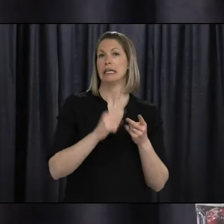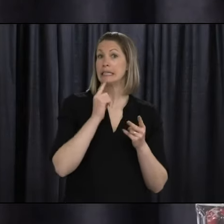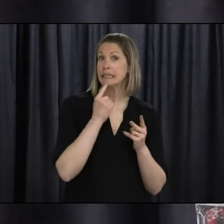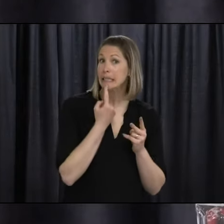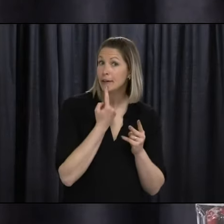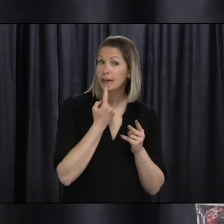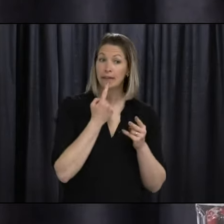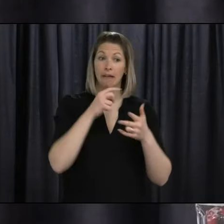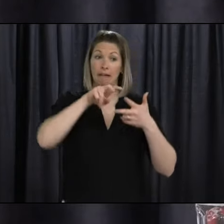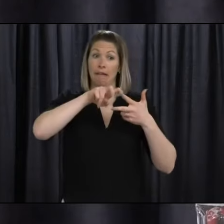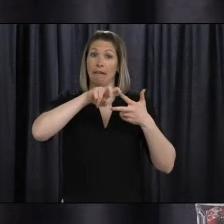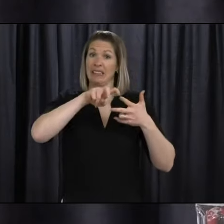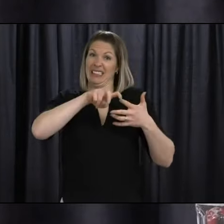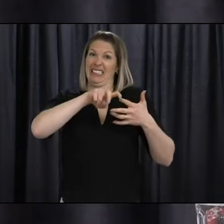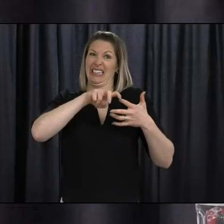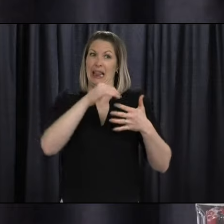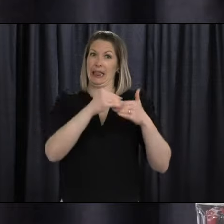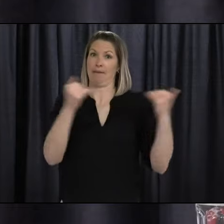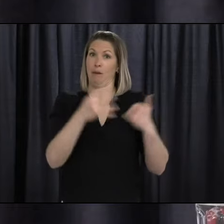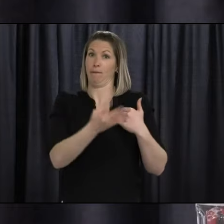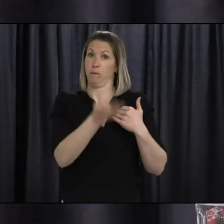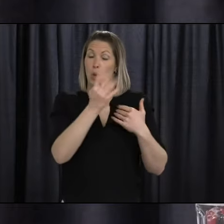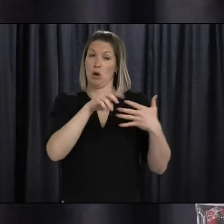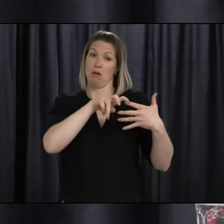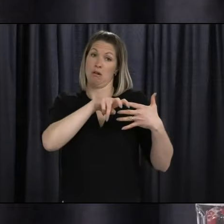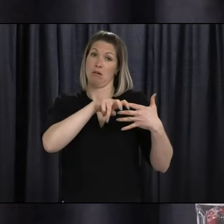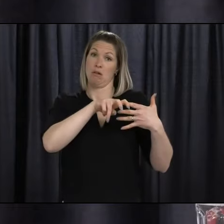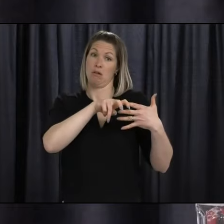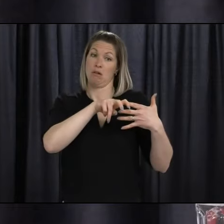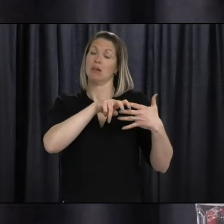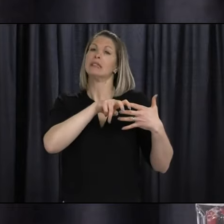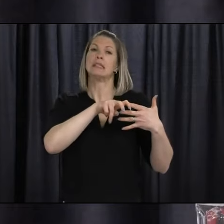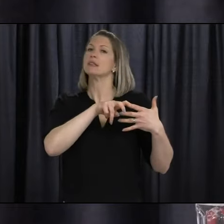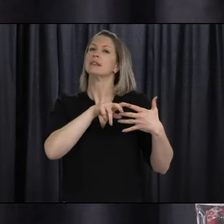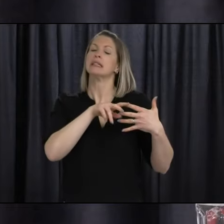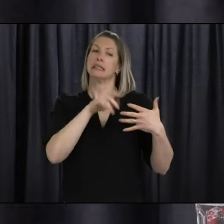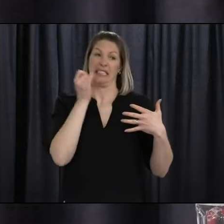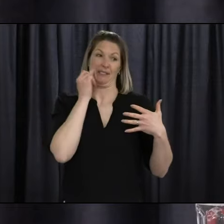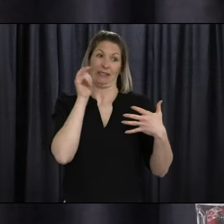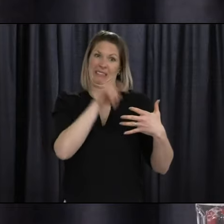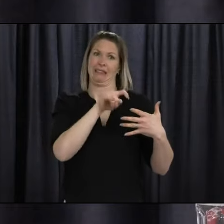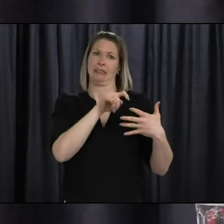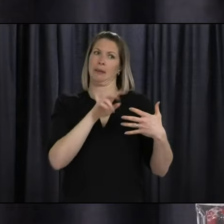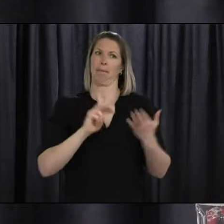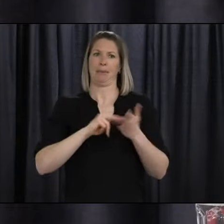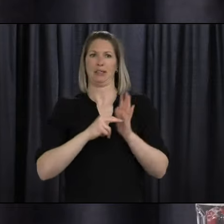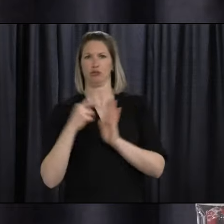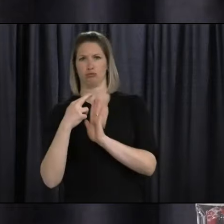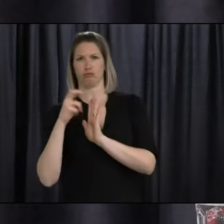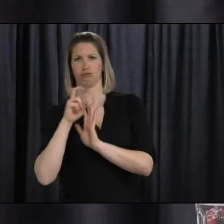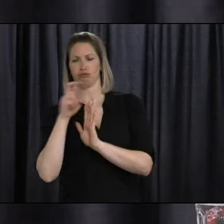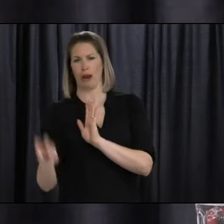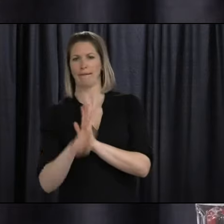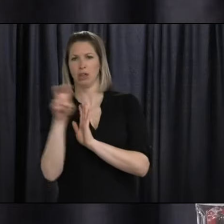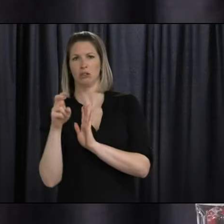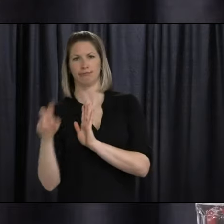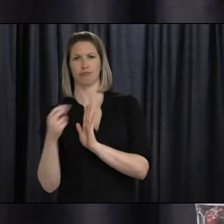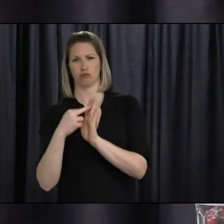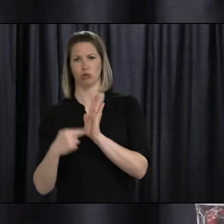for example, find themselves moving to, say, alert level 1 or whatever their equivalent is. And those are going to be